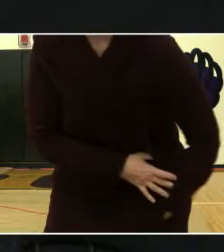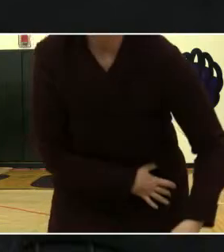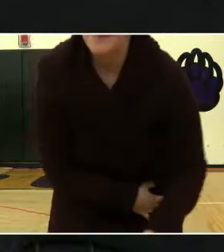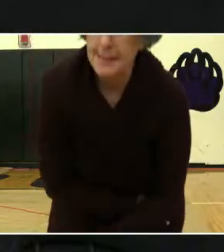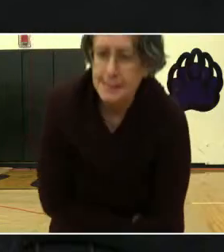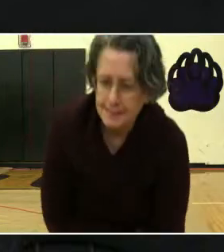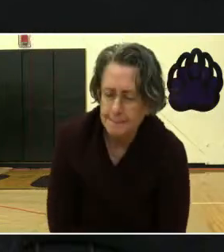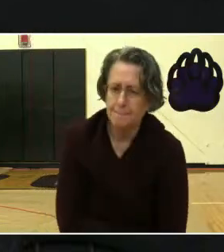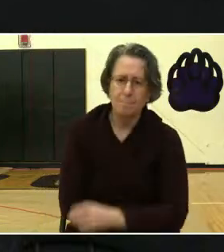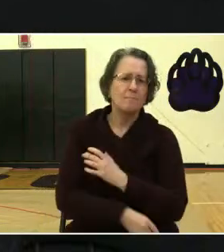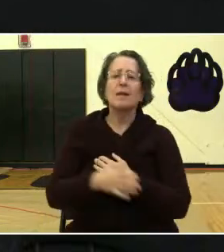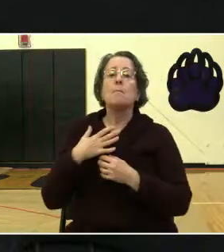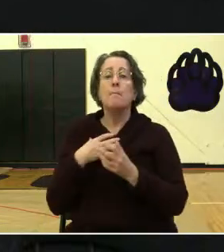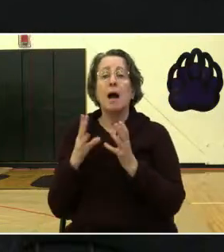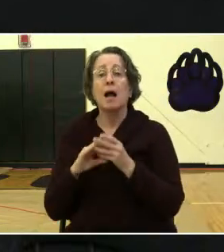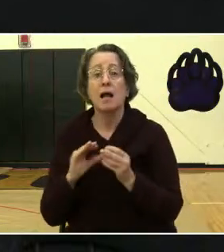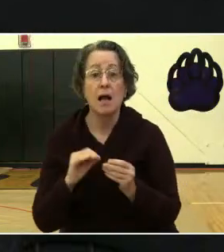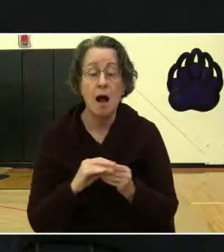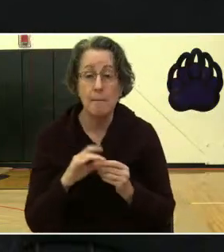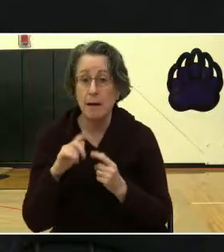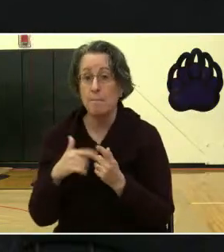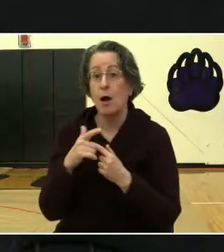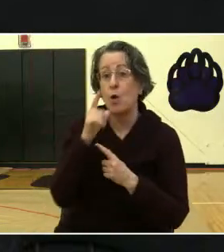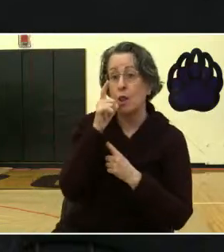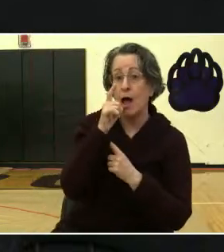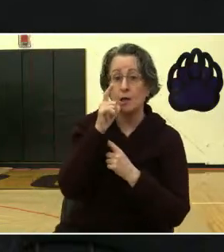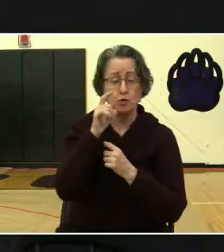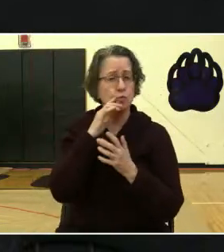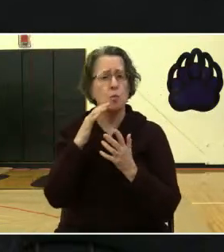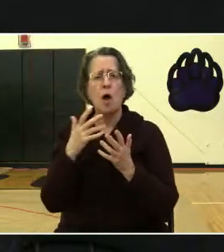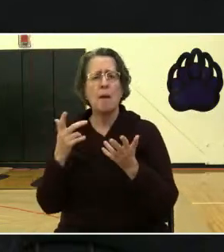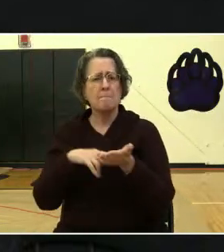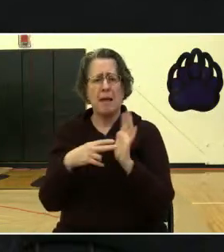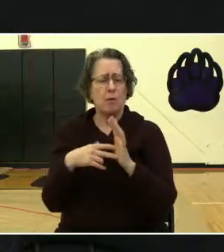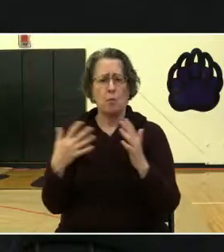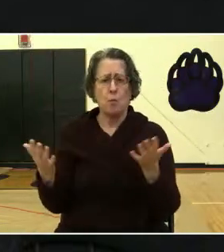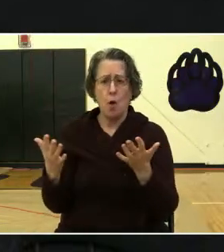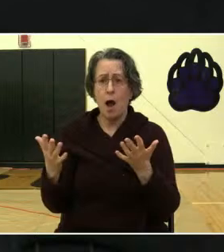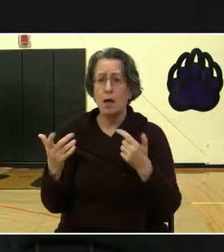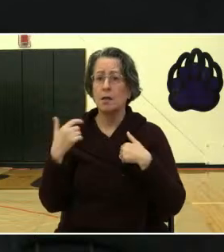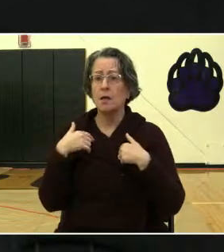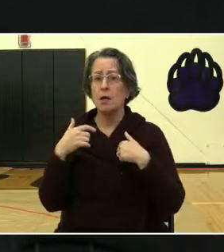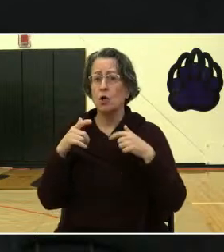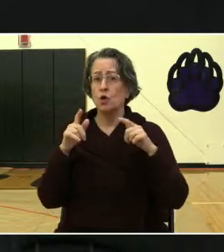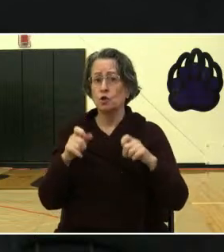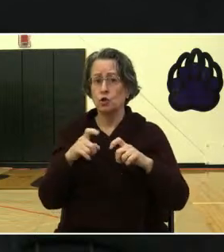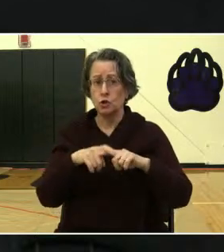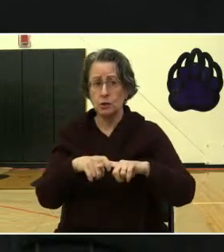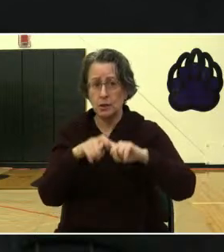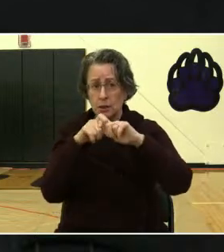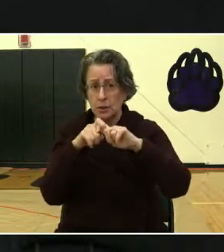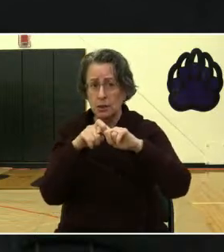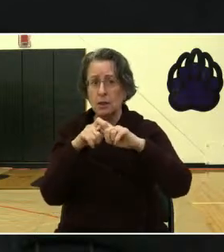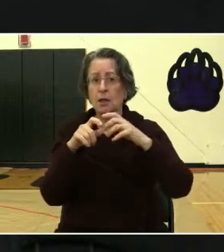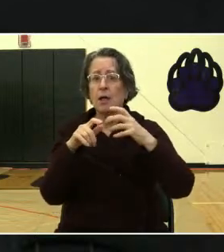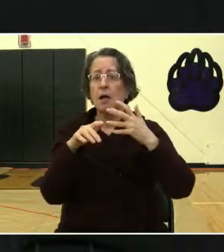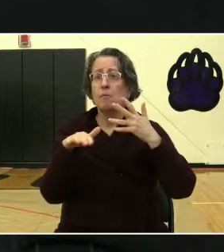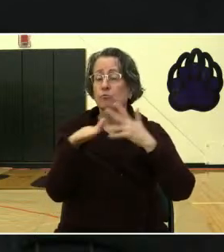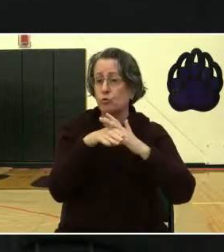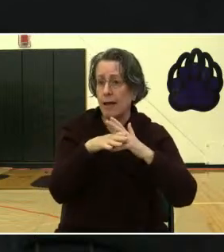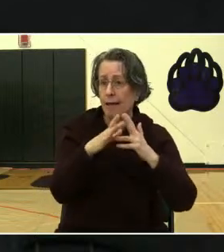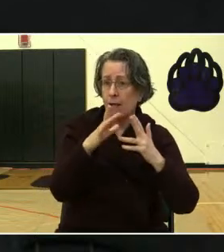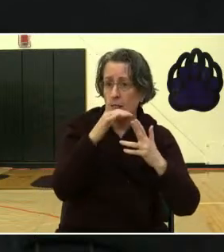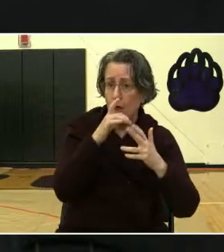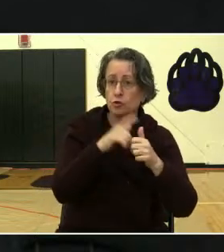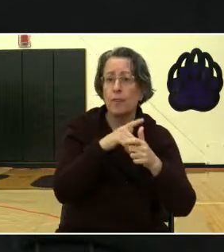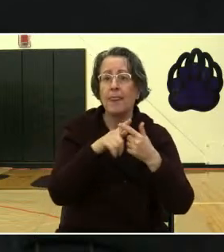whether we're going to finish the budget before lunch or we're going to continue the budget discussion after lunch not seeking to limit discussion about the